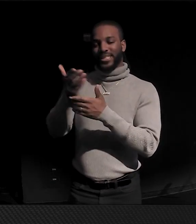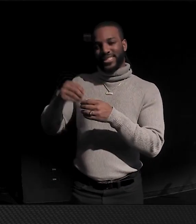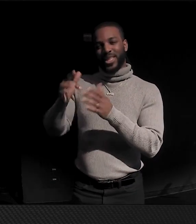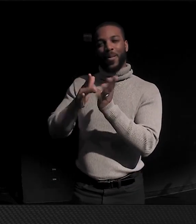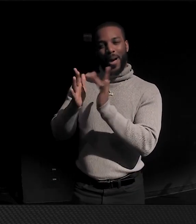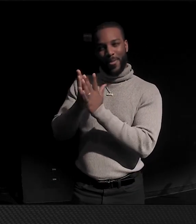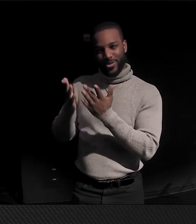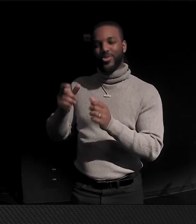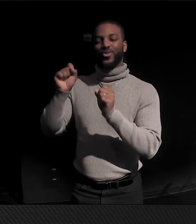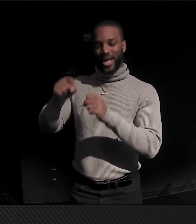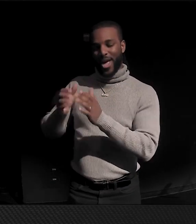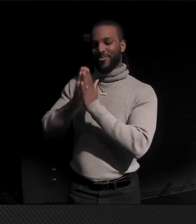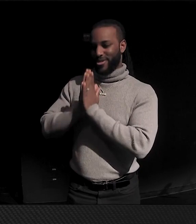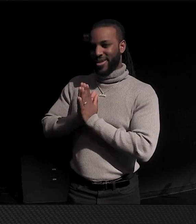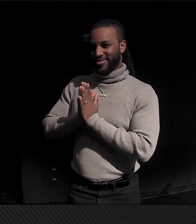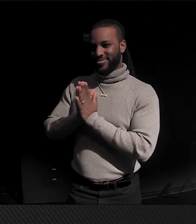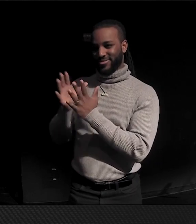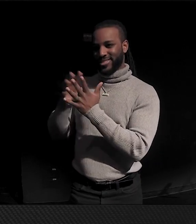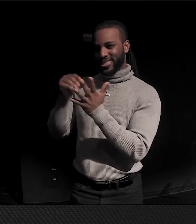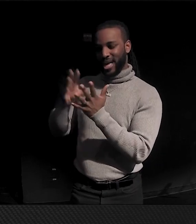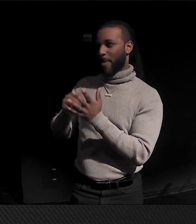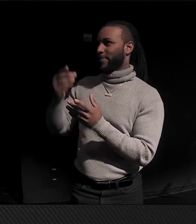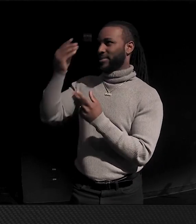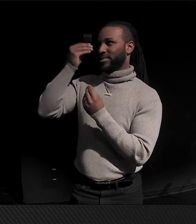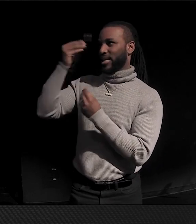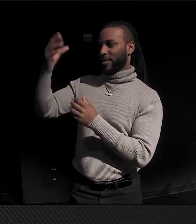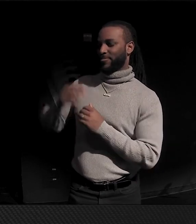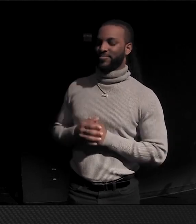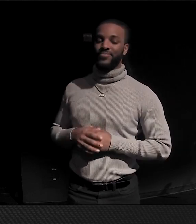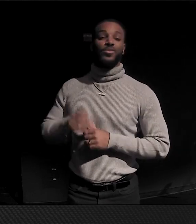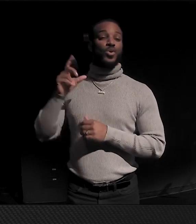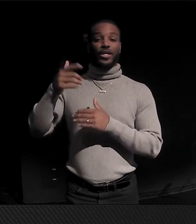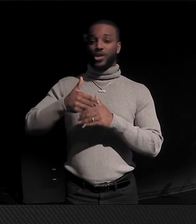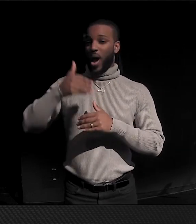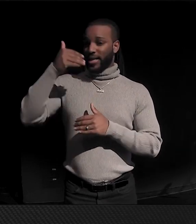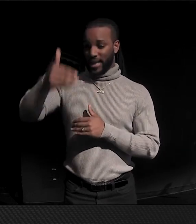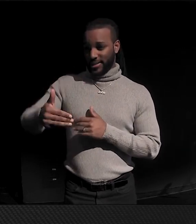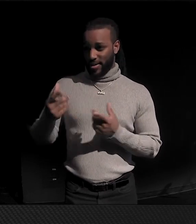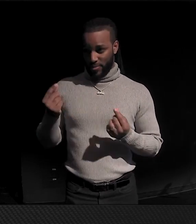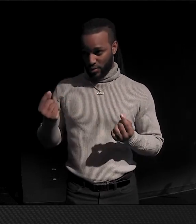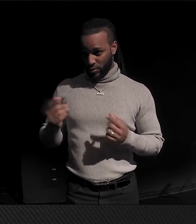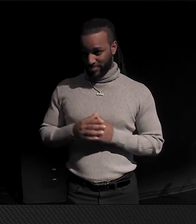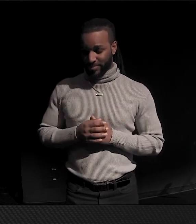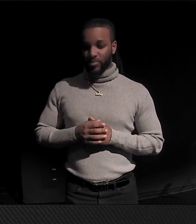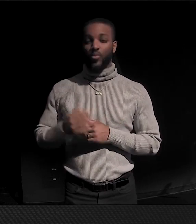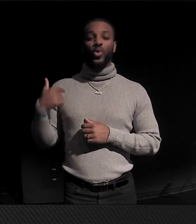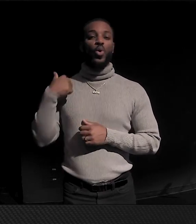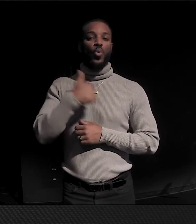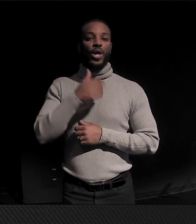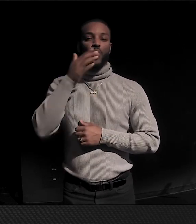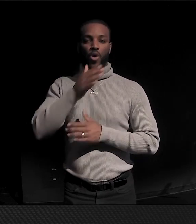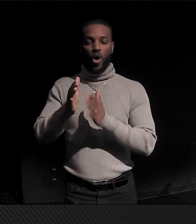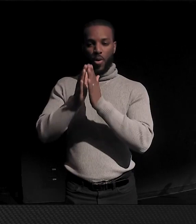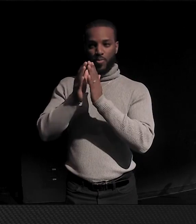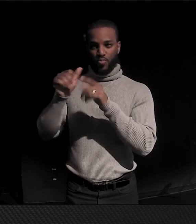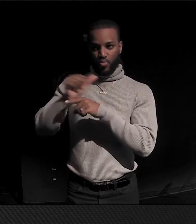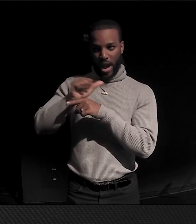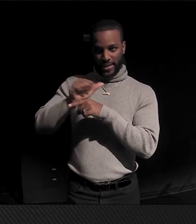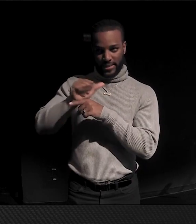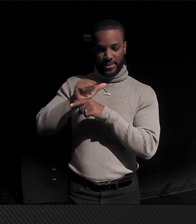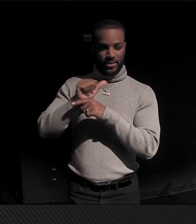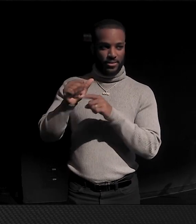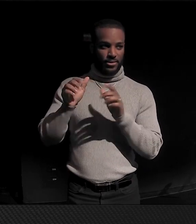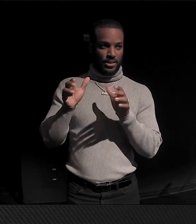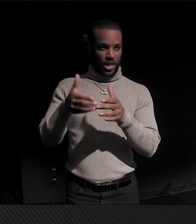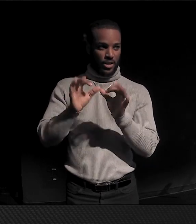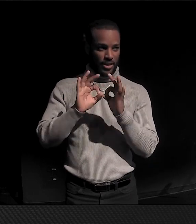routine, to pray the Word. Mm-hmm. Oh, that's great. All right. Here's our next steps. Next steps, we're going to practice here as a family, but we're